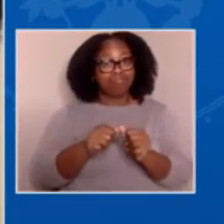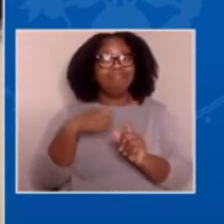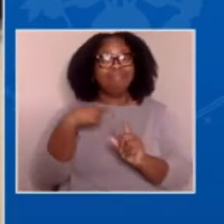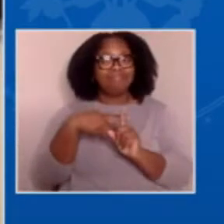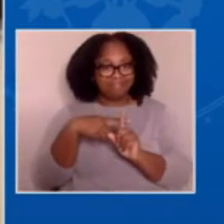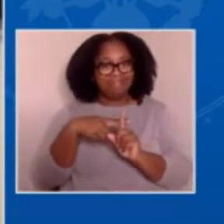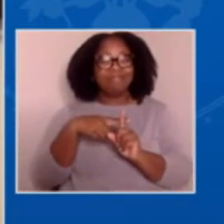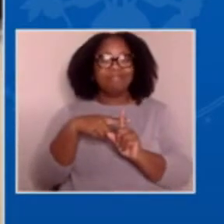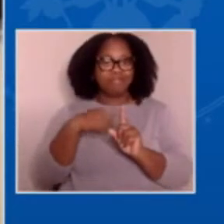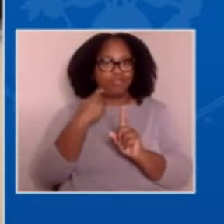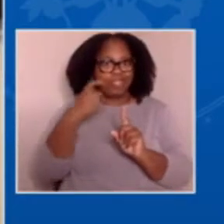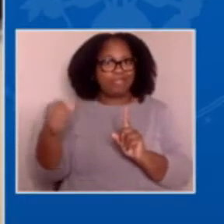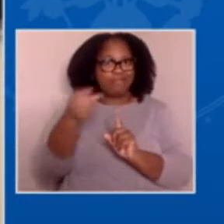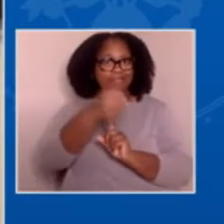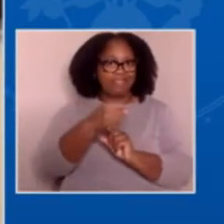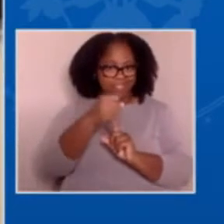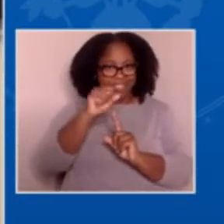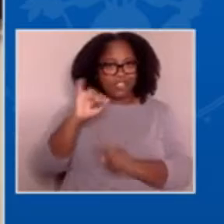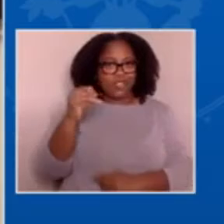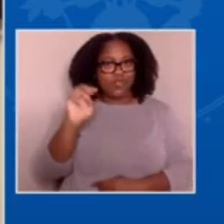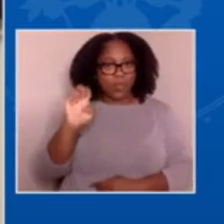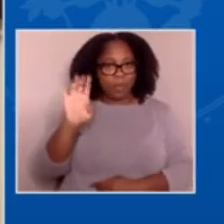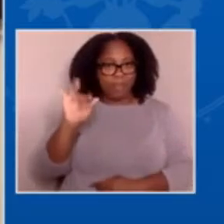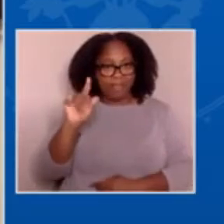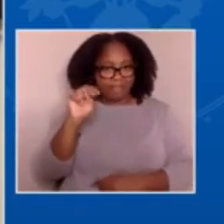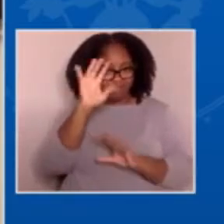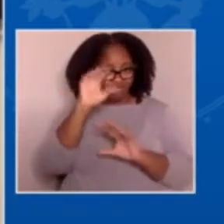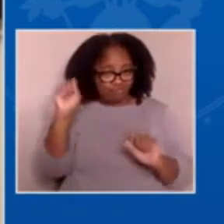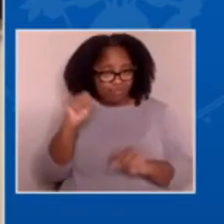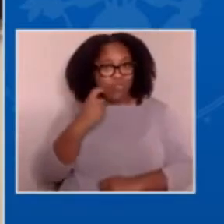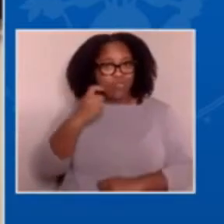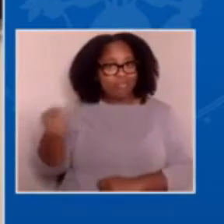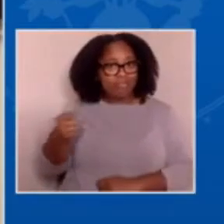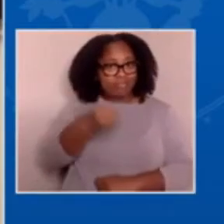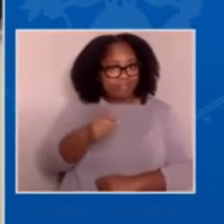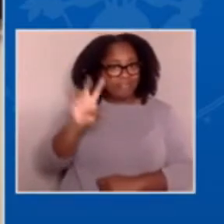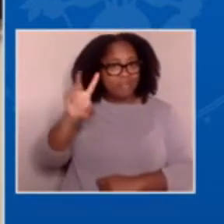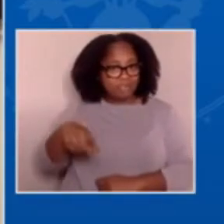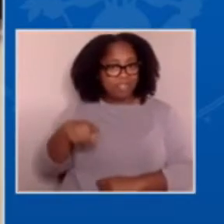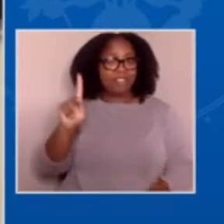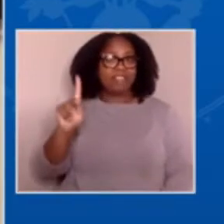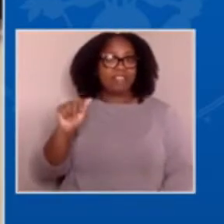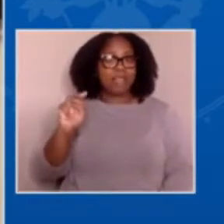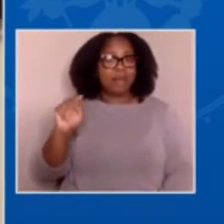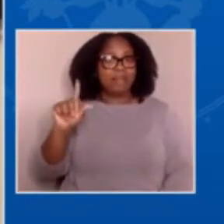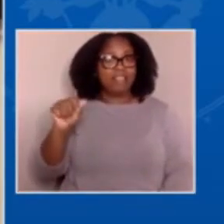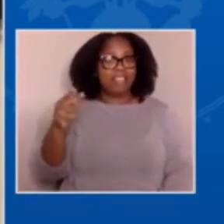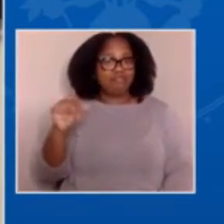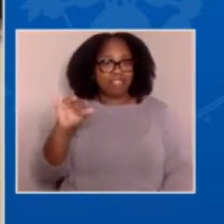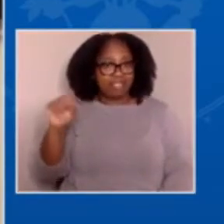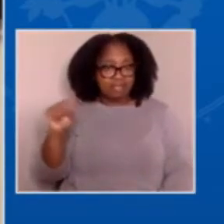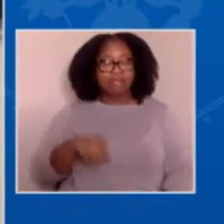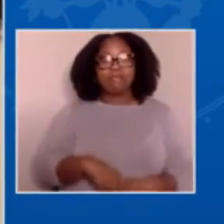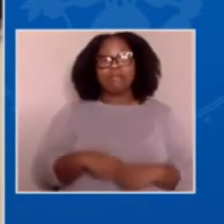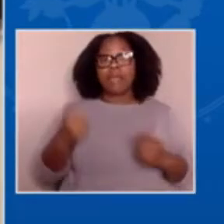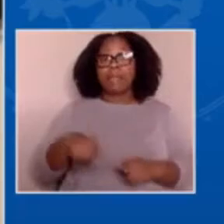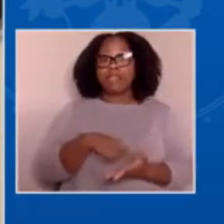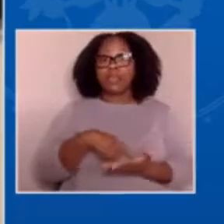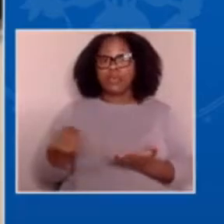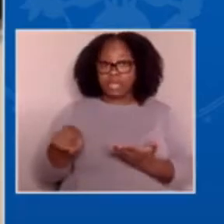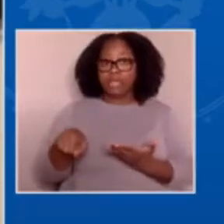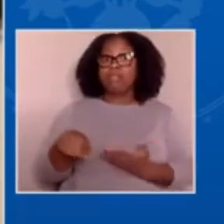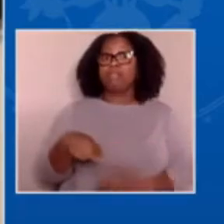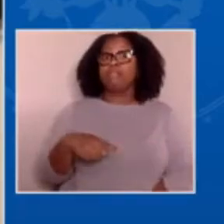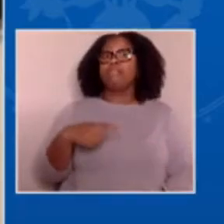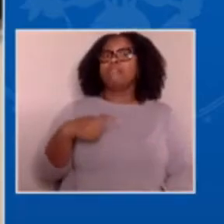Joe Biden and vice president-elect Kel Harris so this week uh president-elect Joe Biden and Vice president-elect kamla